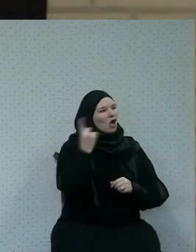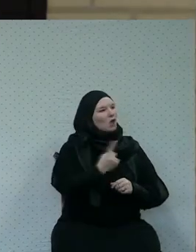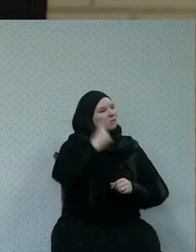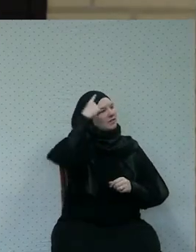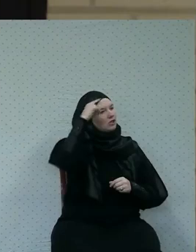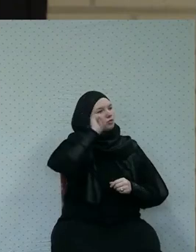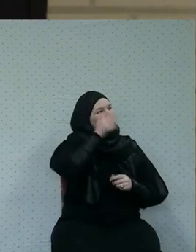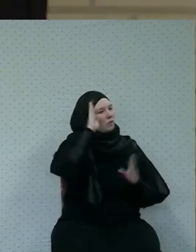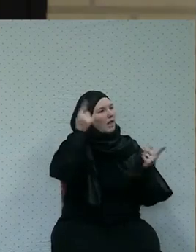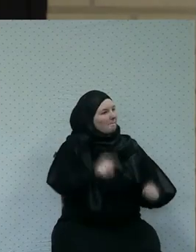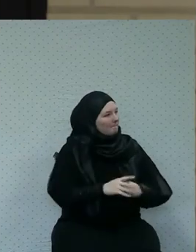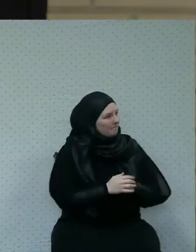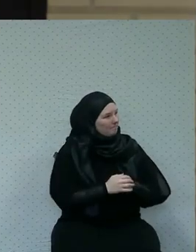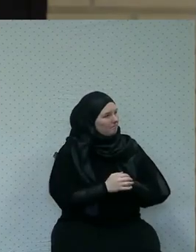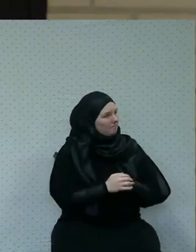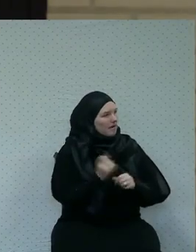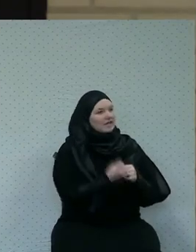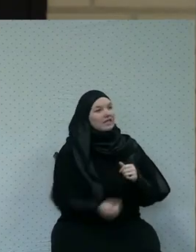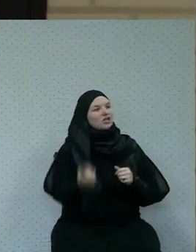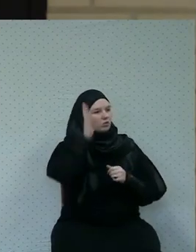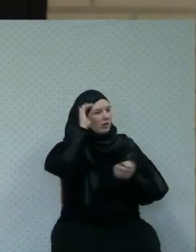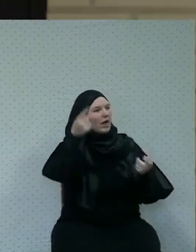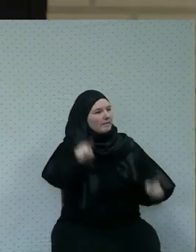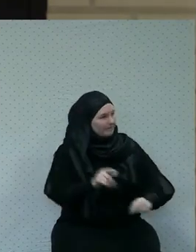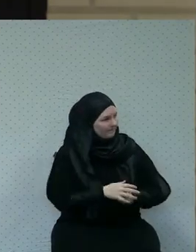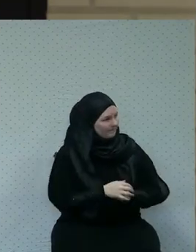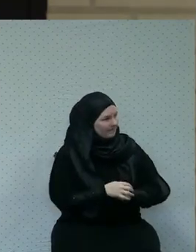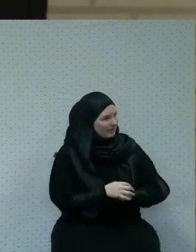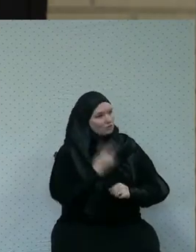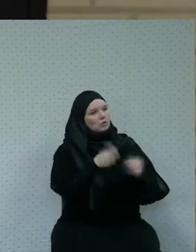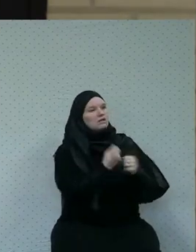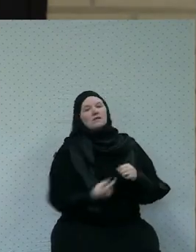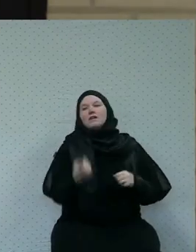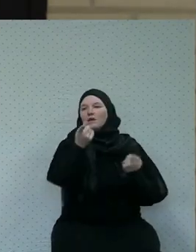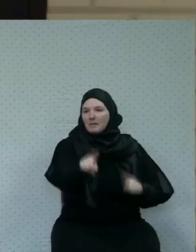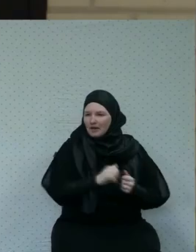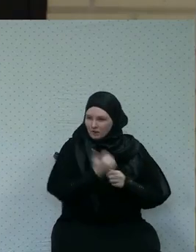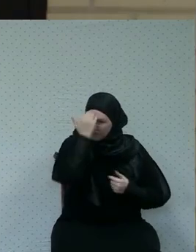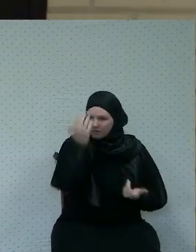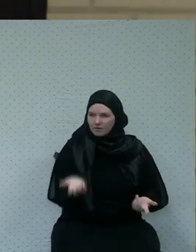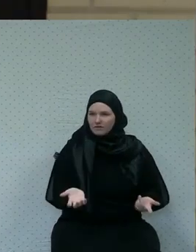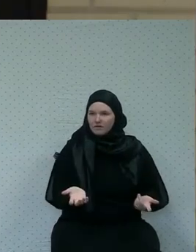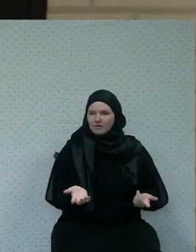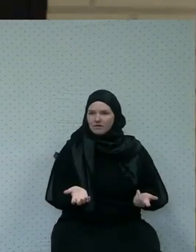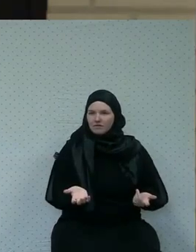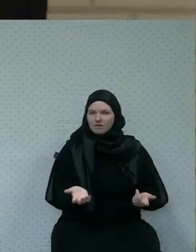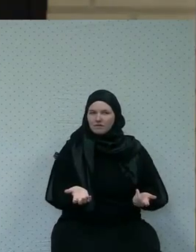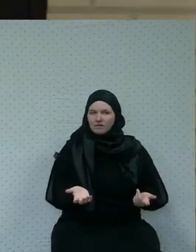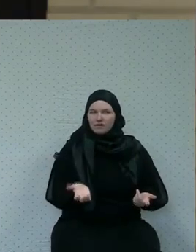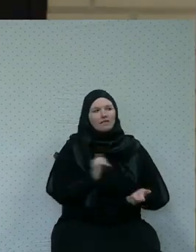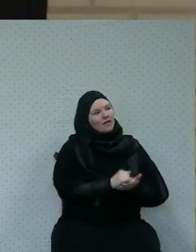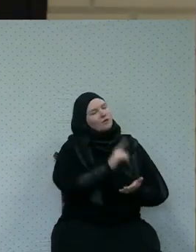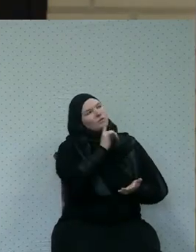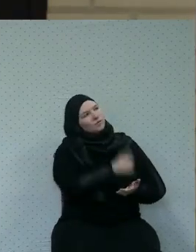coming, and next year is certainly coming, and next 10 years are certainly coming. And that is true